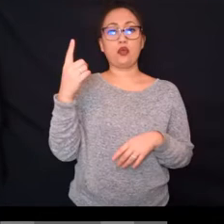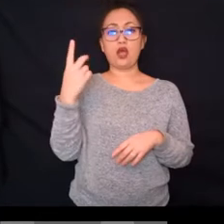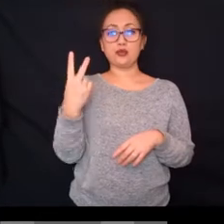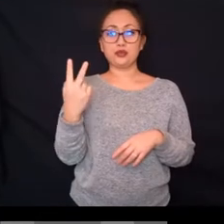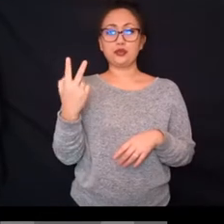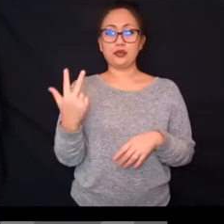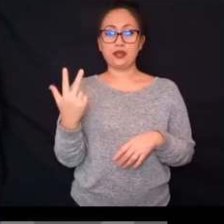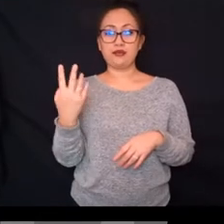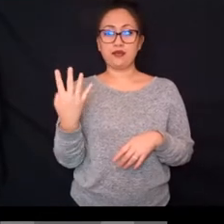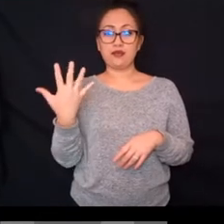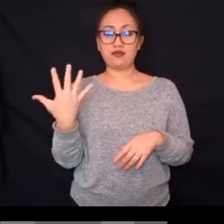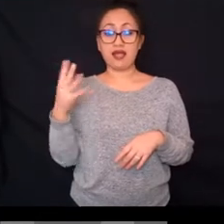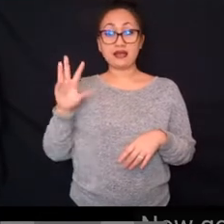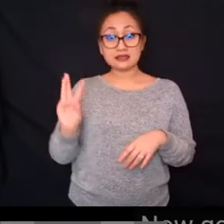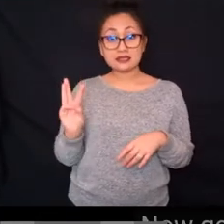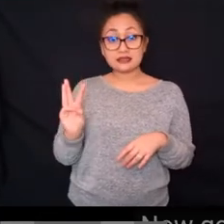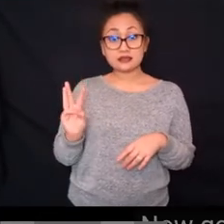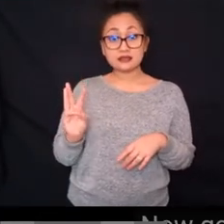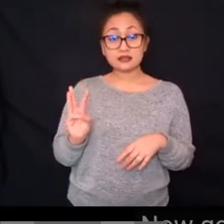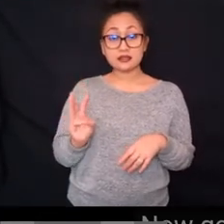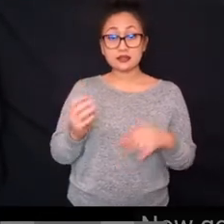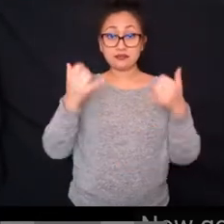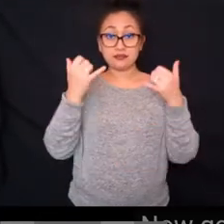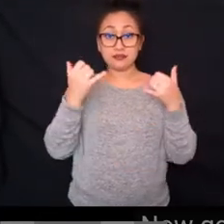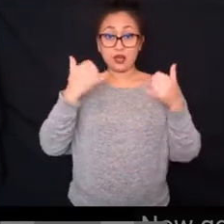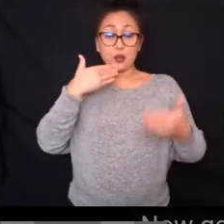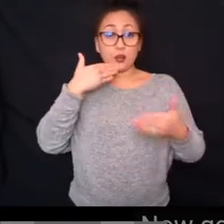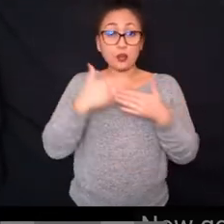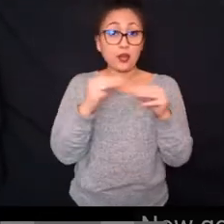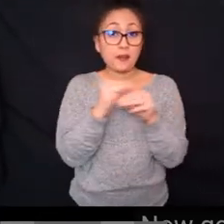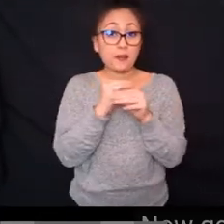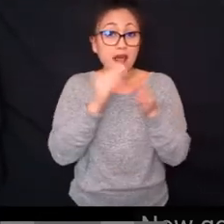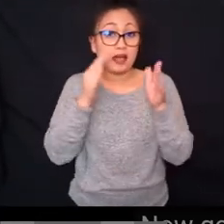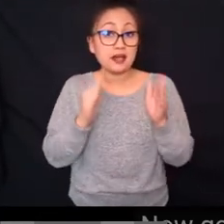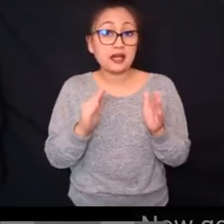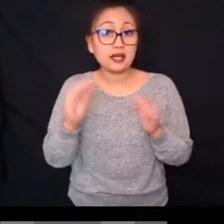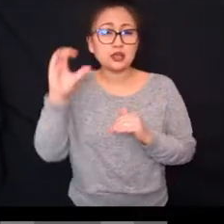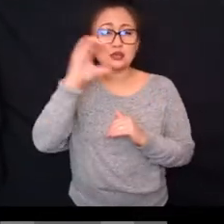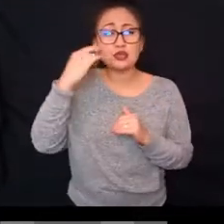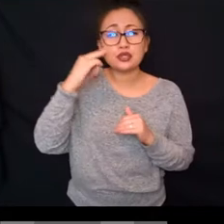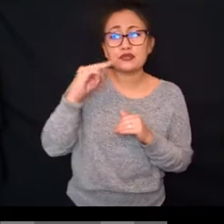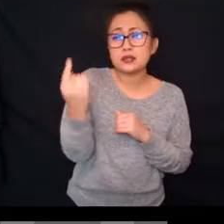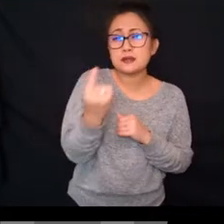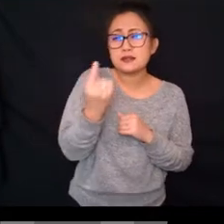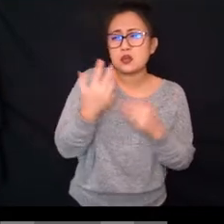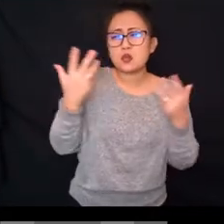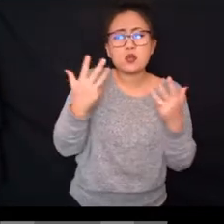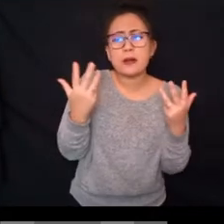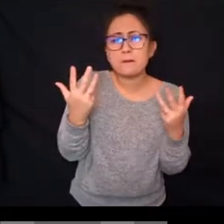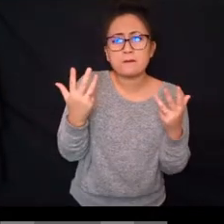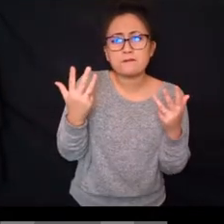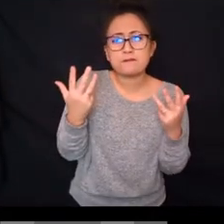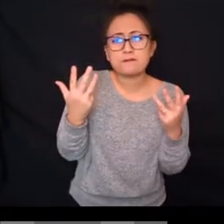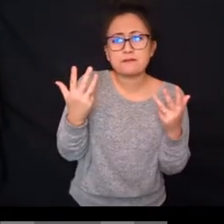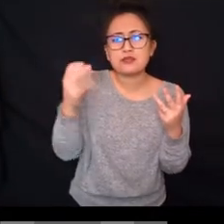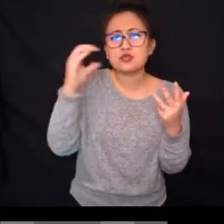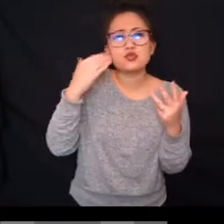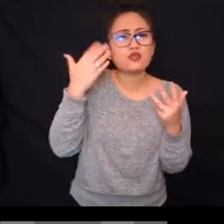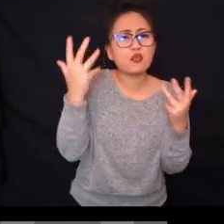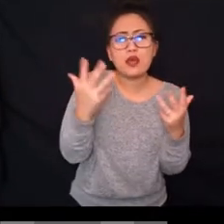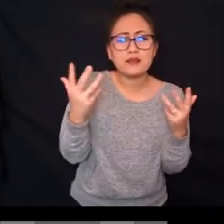4, 5, 6. Now, good mathematicians are always looking for something. What is that good mathematicians are always looking